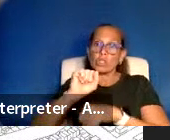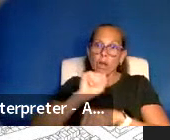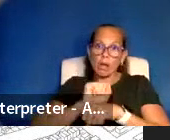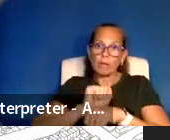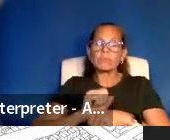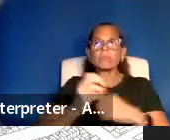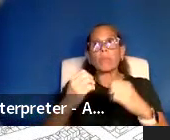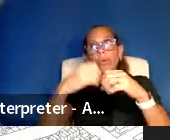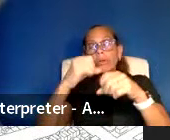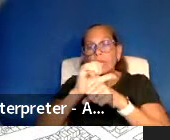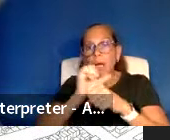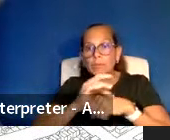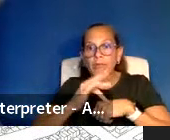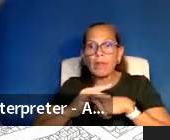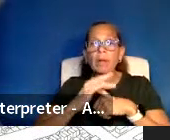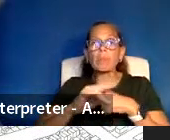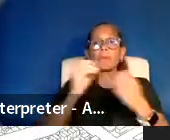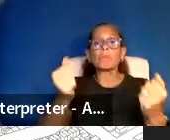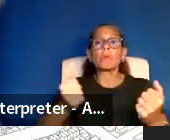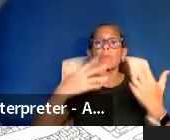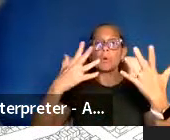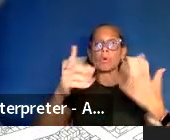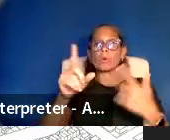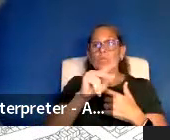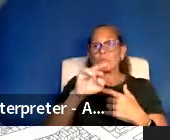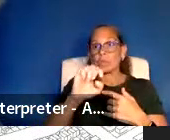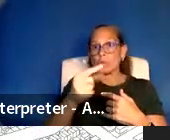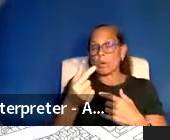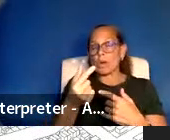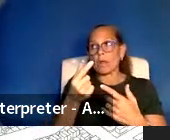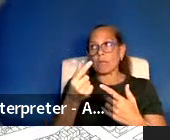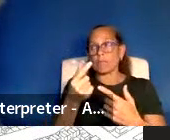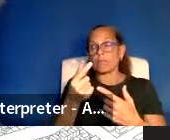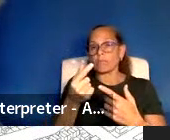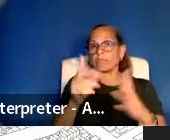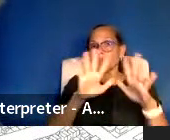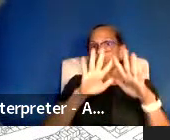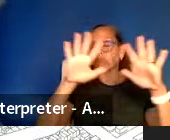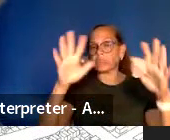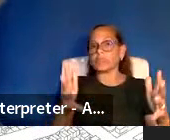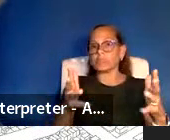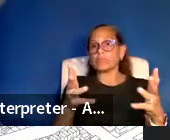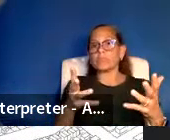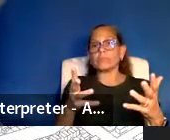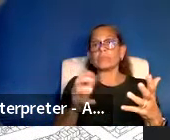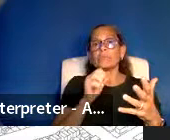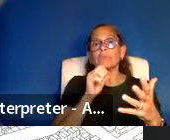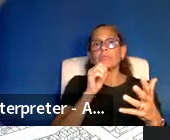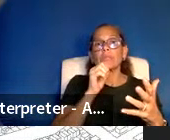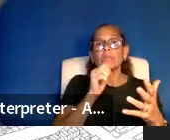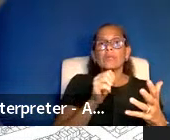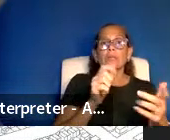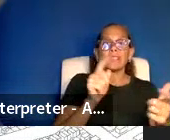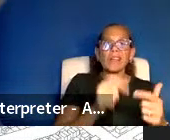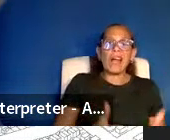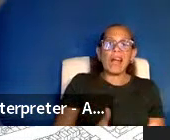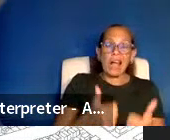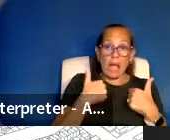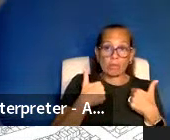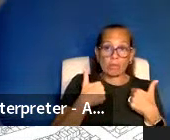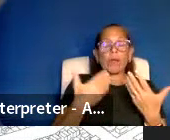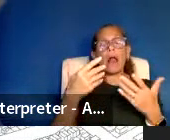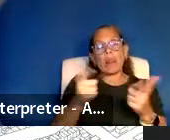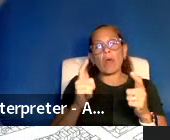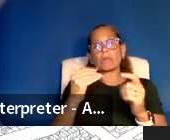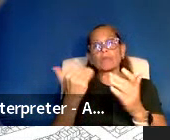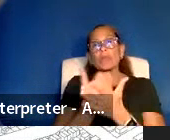the city proposes a zoning framework that as little housing exists here today, allows for new